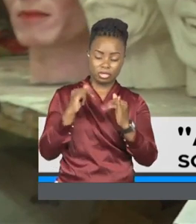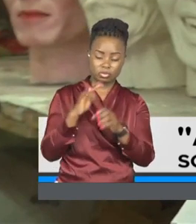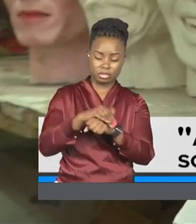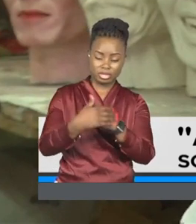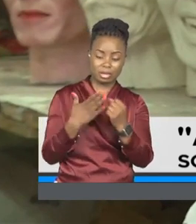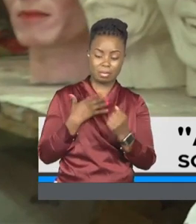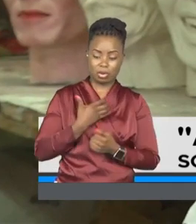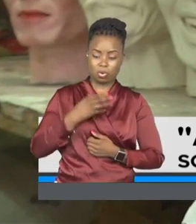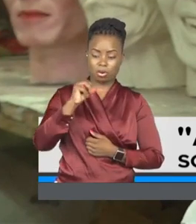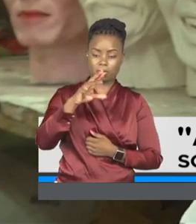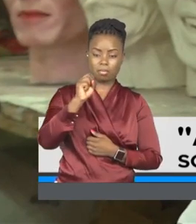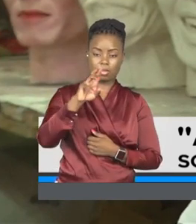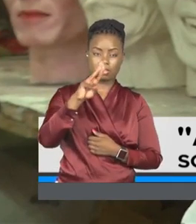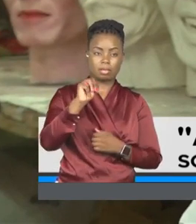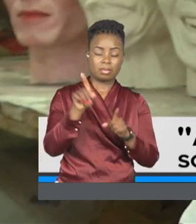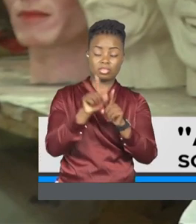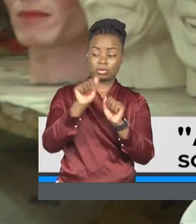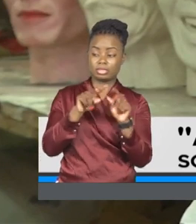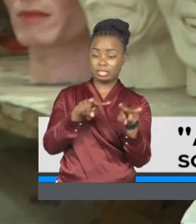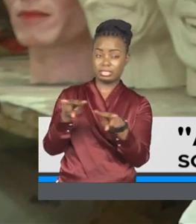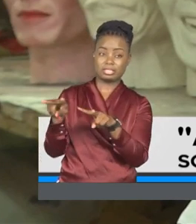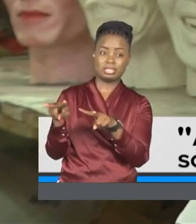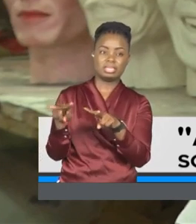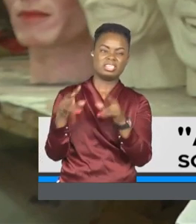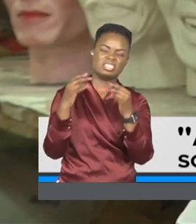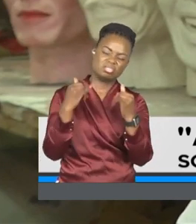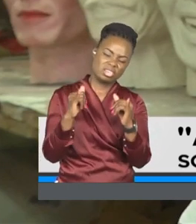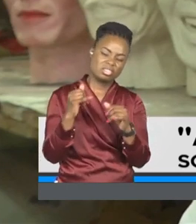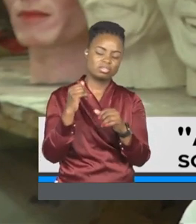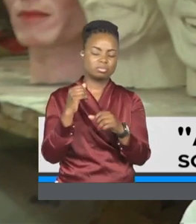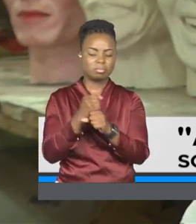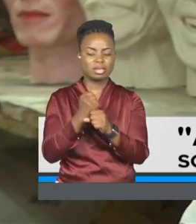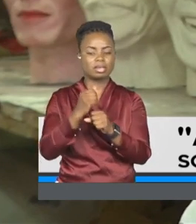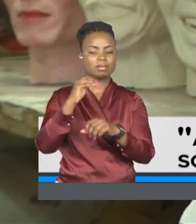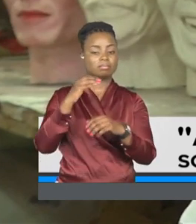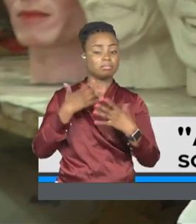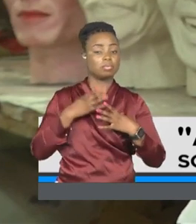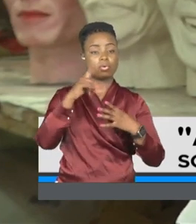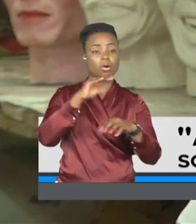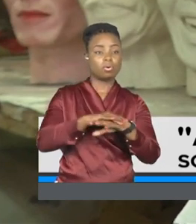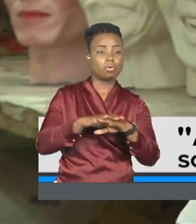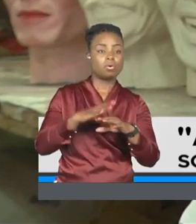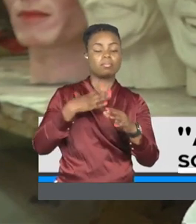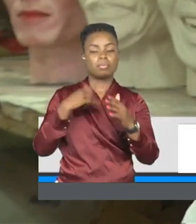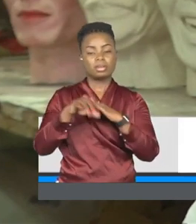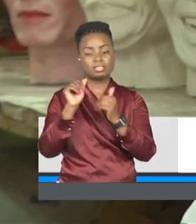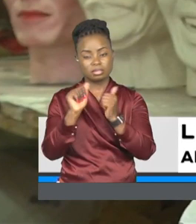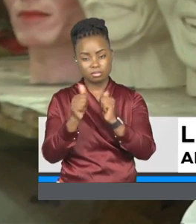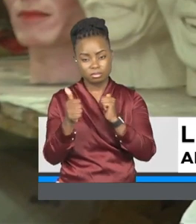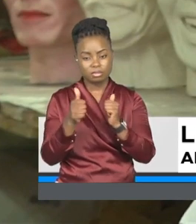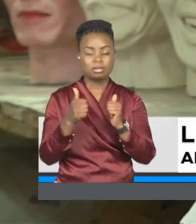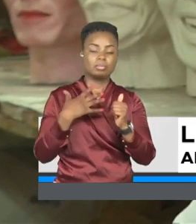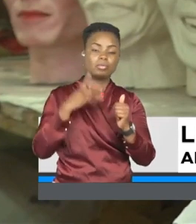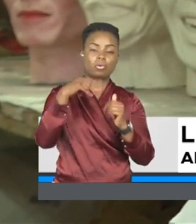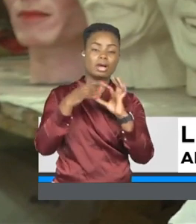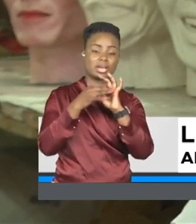got statues of political figures, I've got statues of sportsmen, I've got statues of cultural